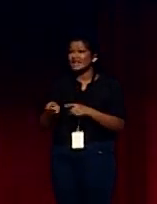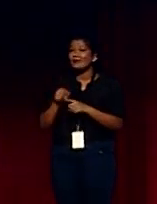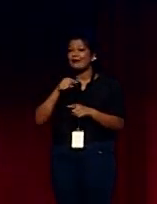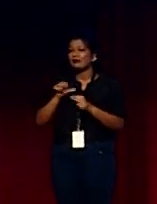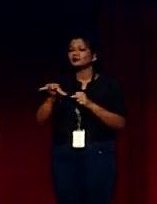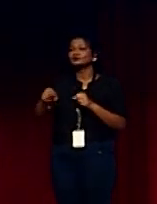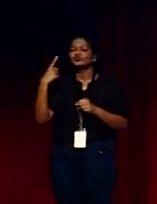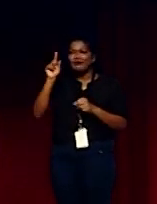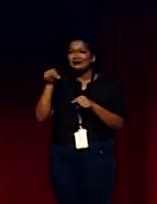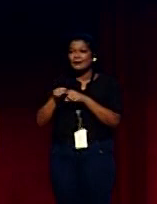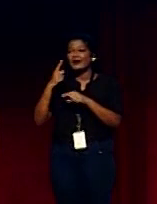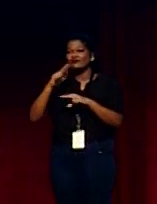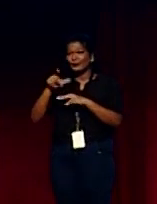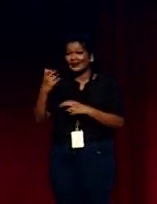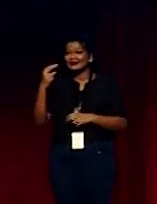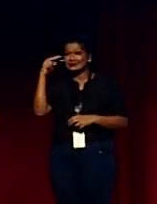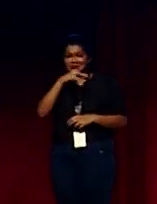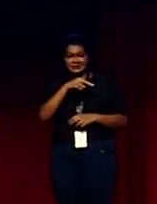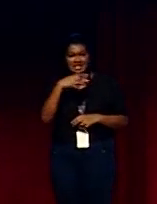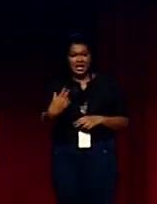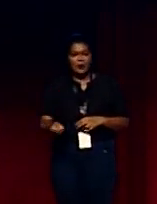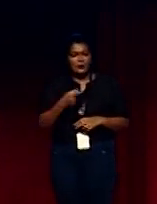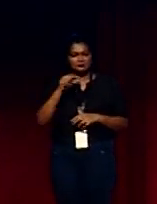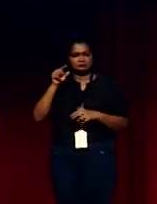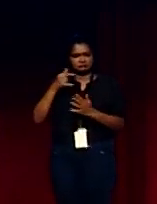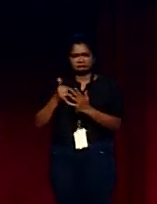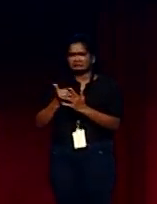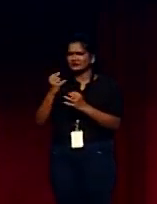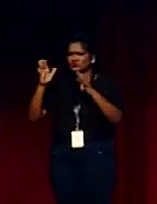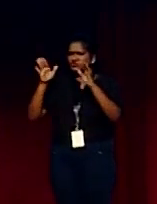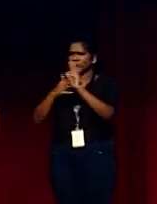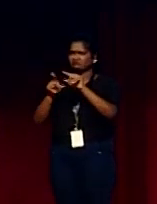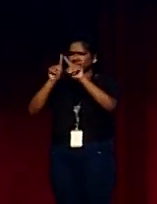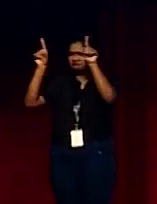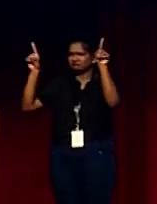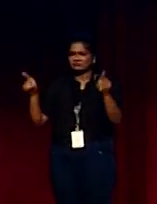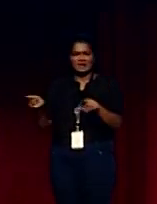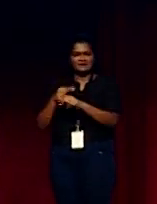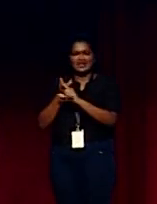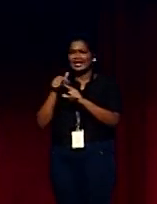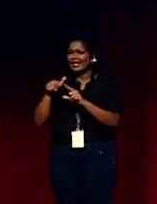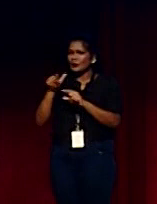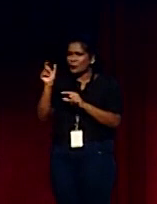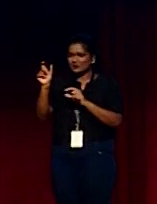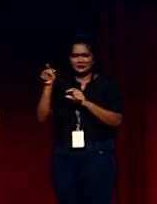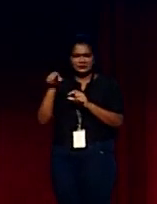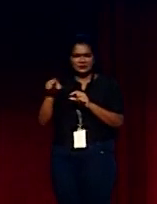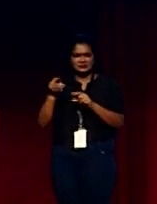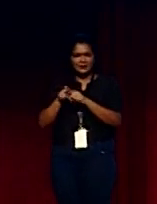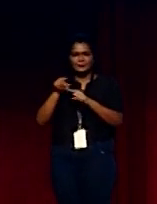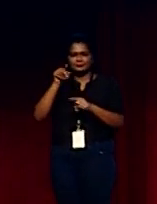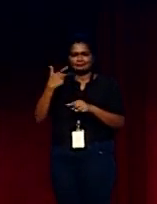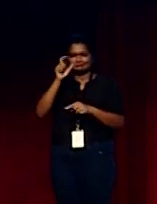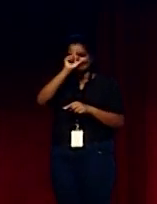accessible as well. For those of you who can see how I navigate that now just with a keyboard, and that is what would be spoken.